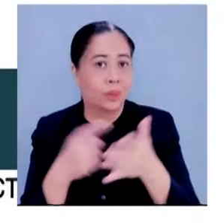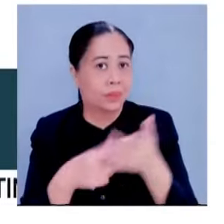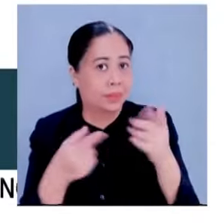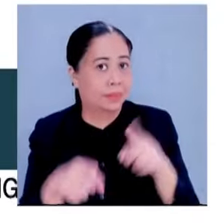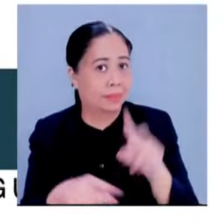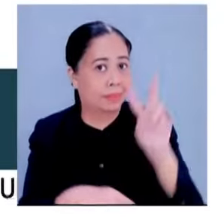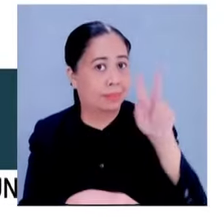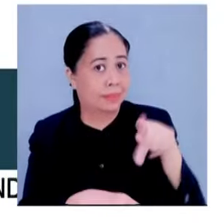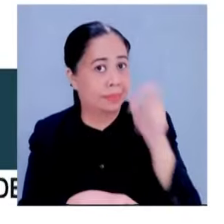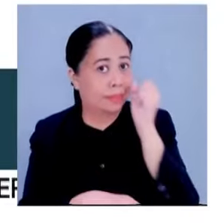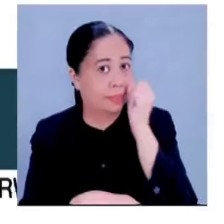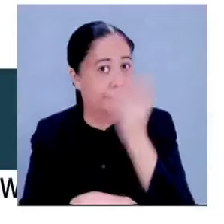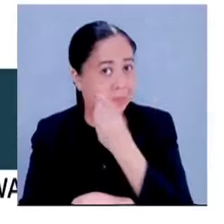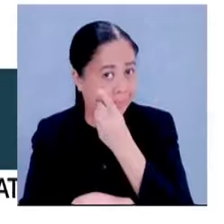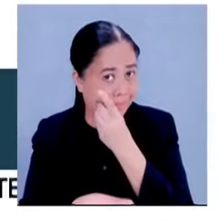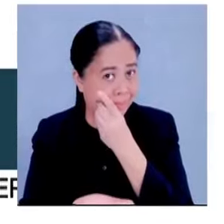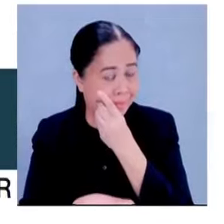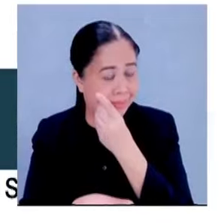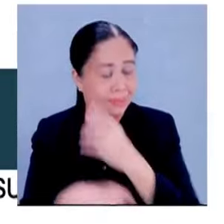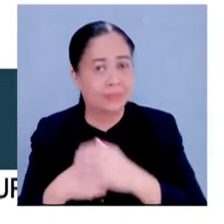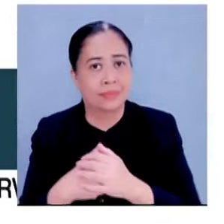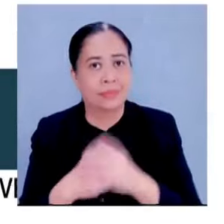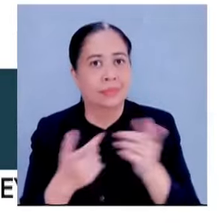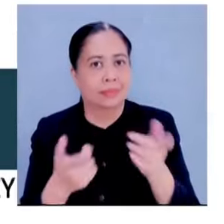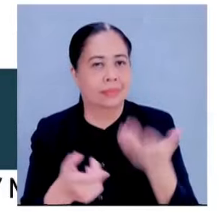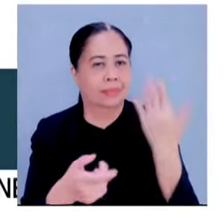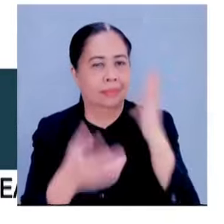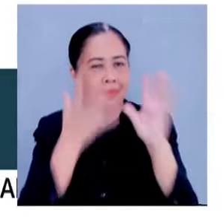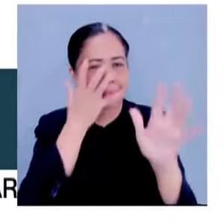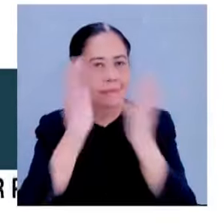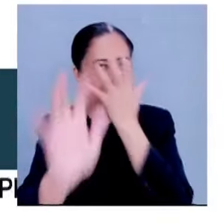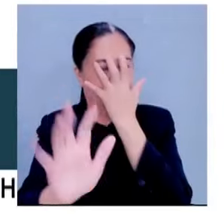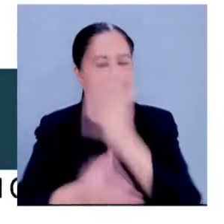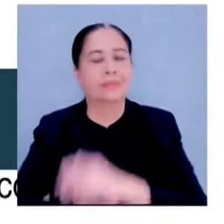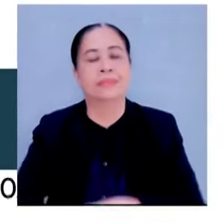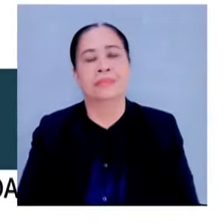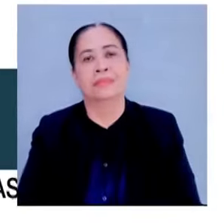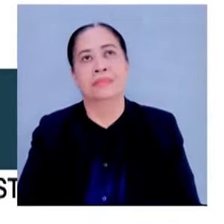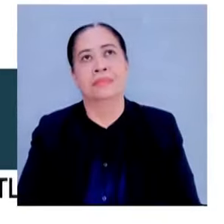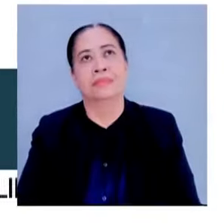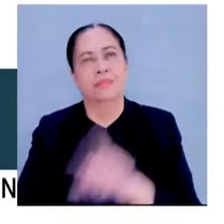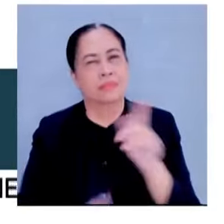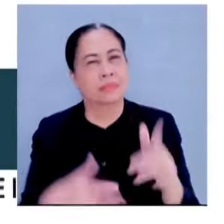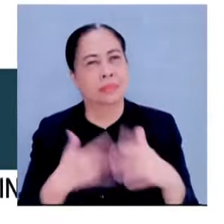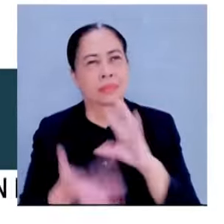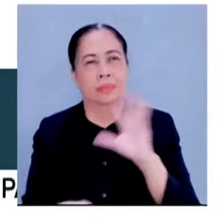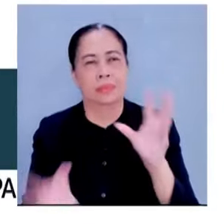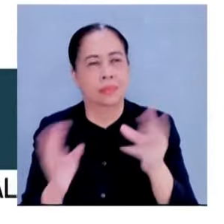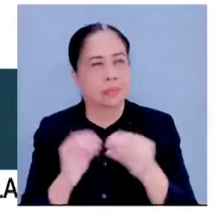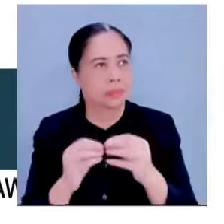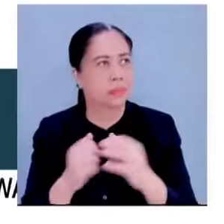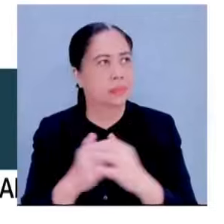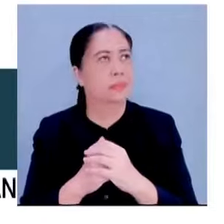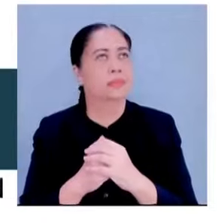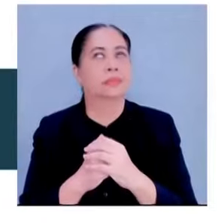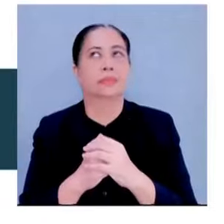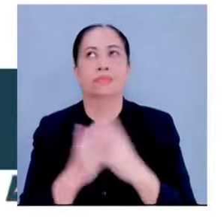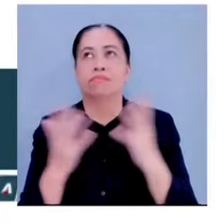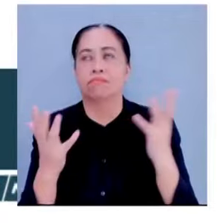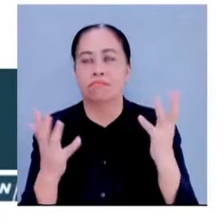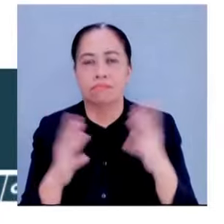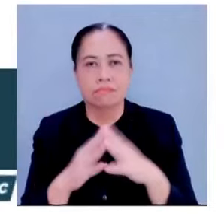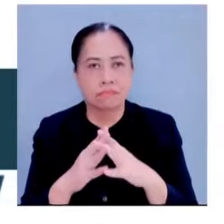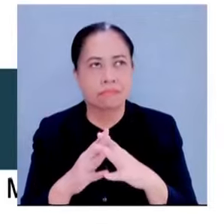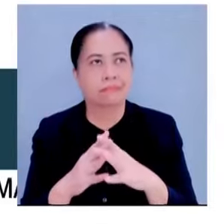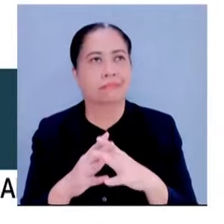President Sara Duterte. You were once there. You felt the whole of the